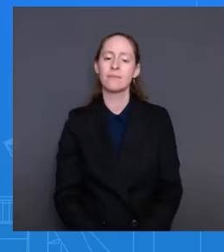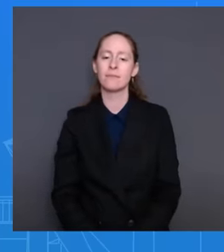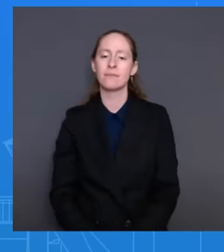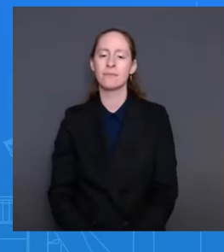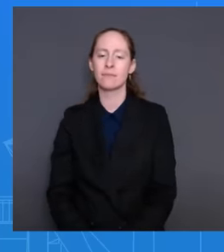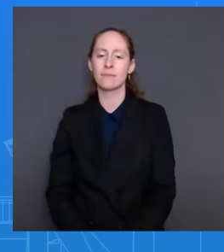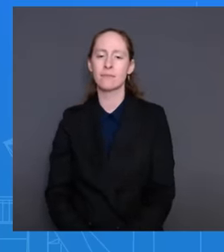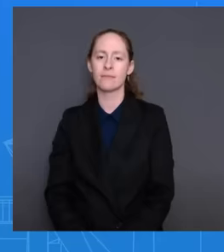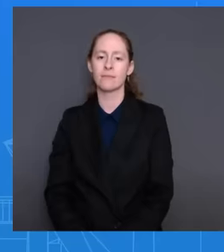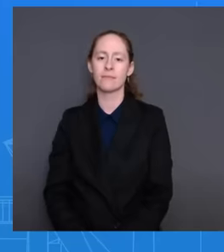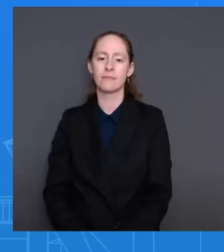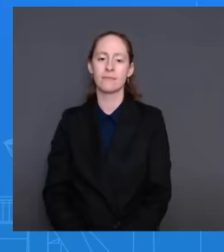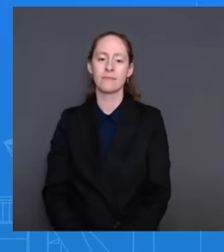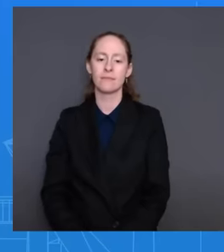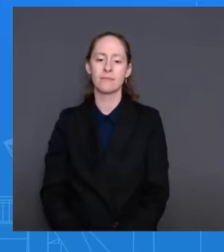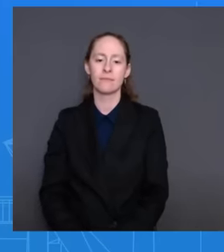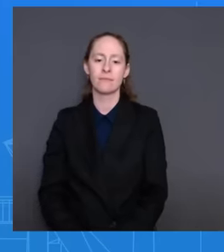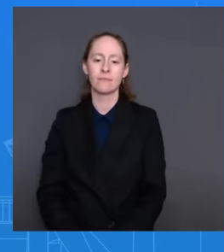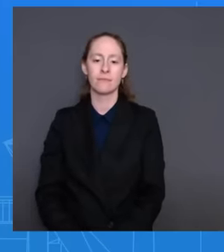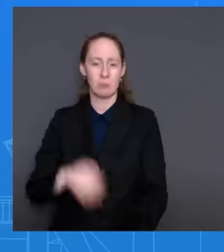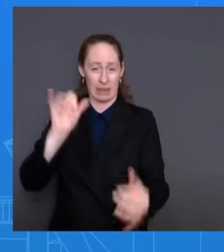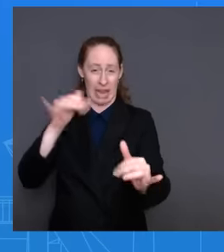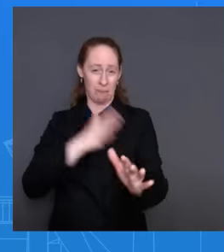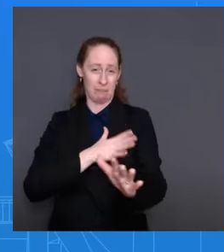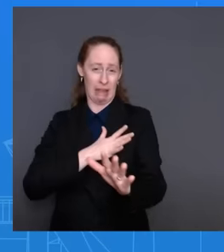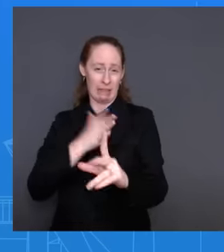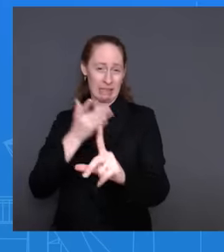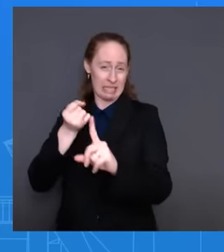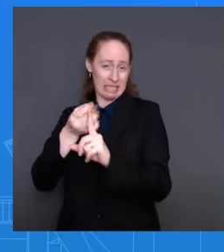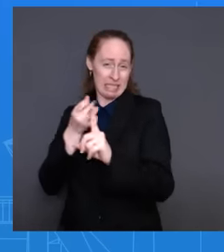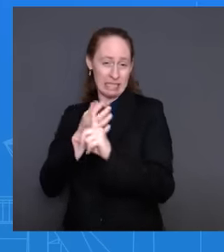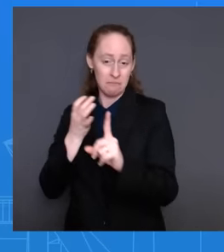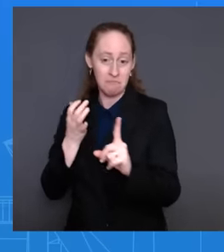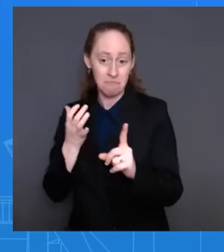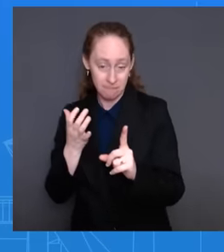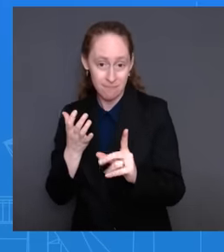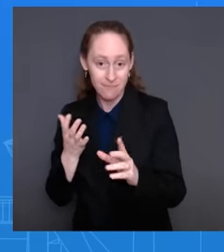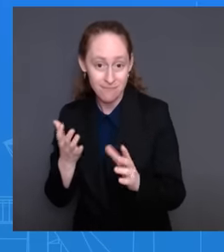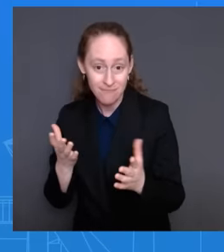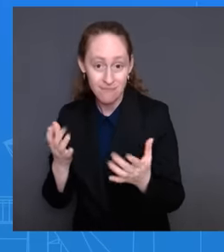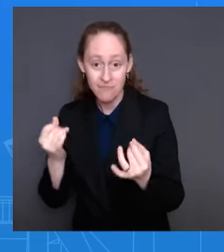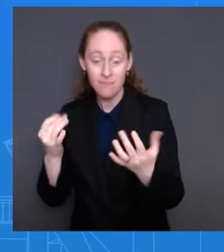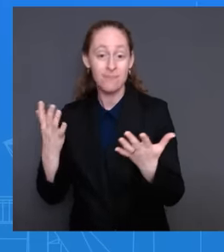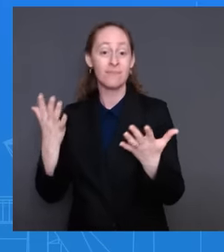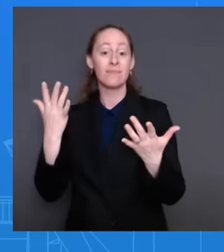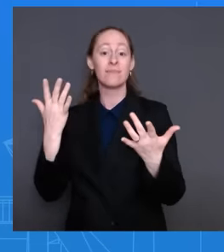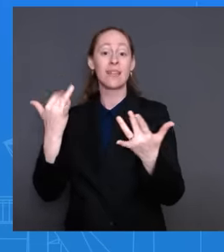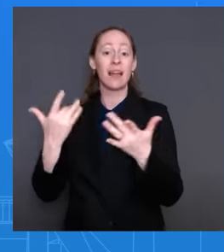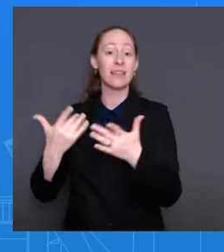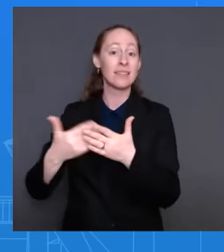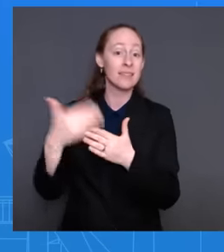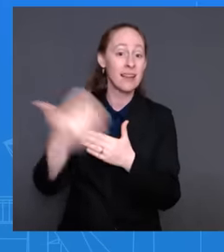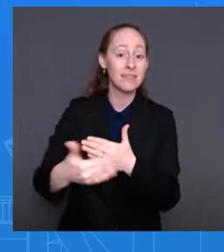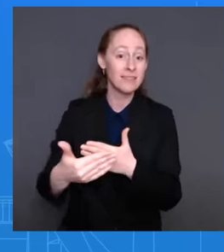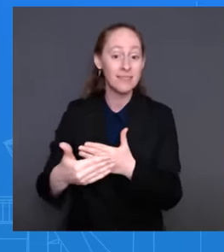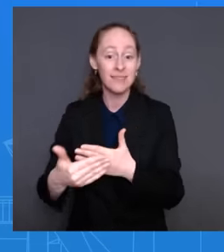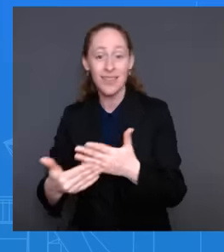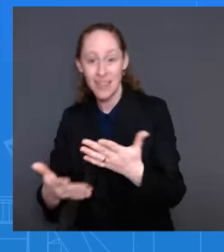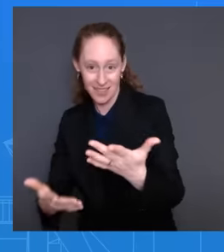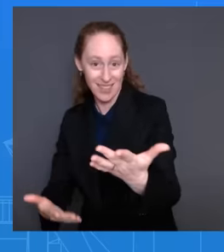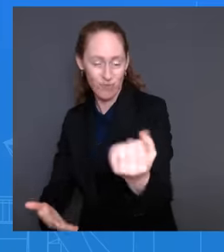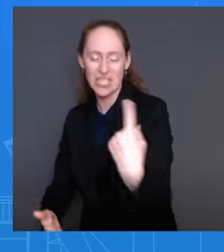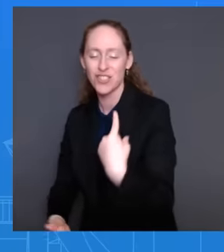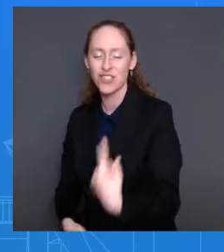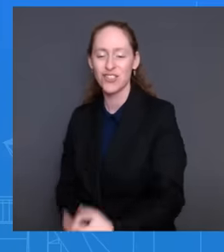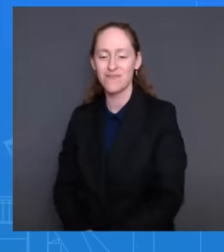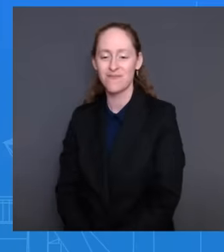to do whatever Karine tells me to do. Brian, one thing that made one trade-off to cutting or